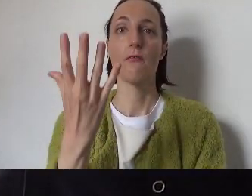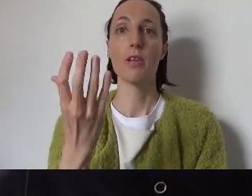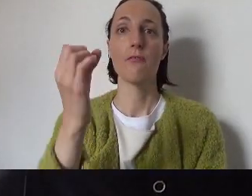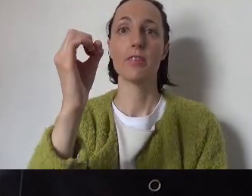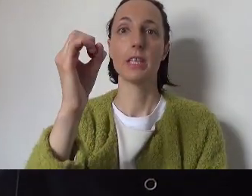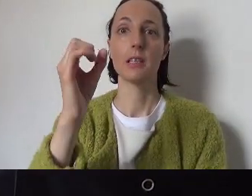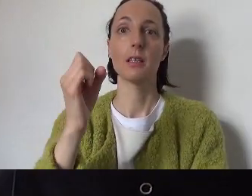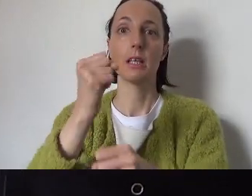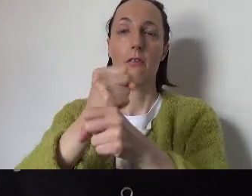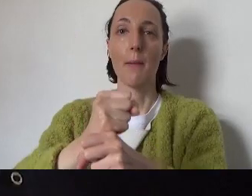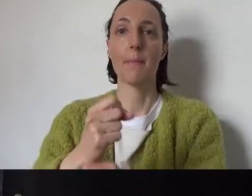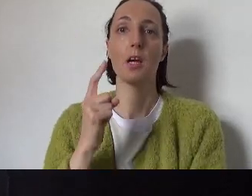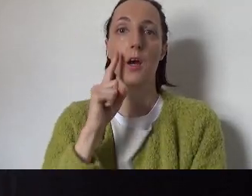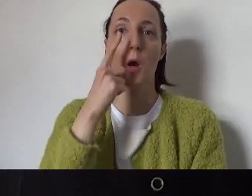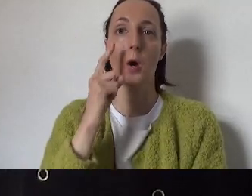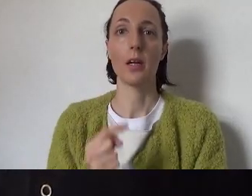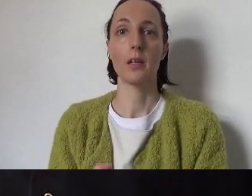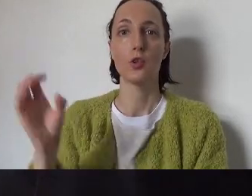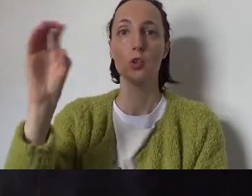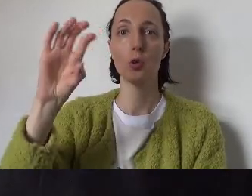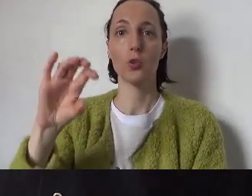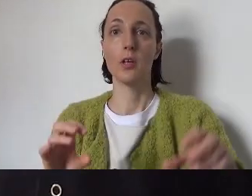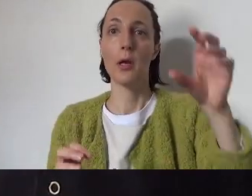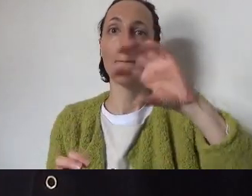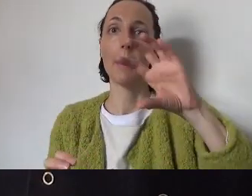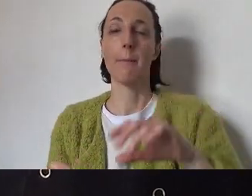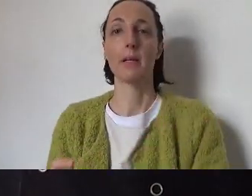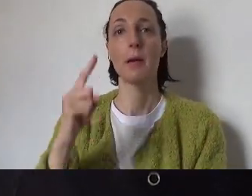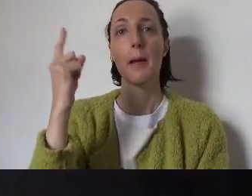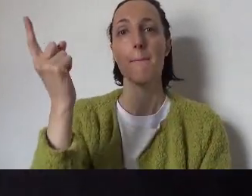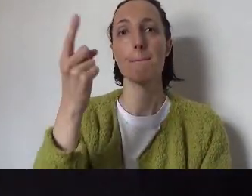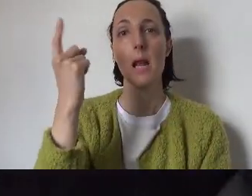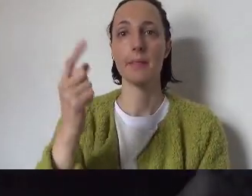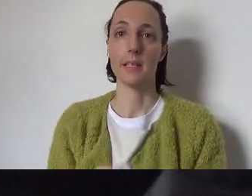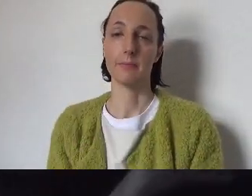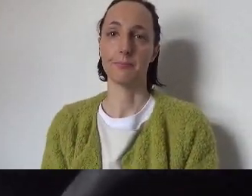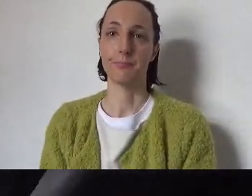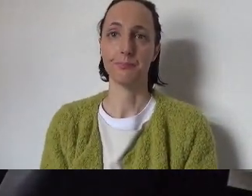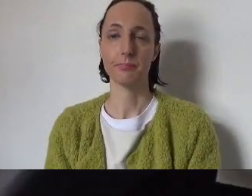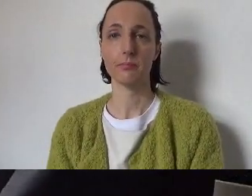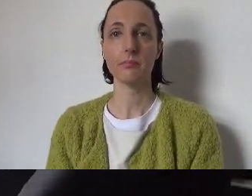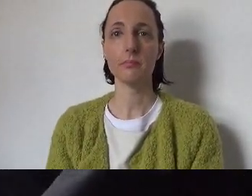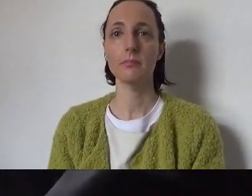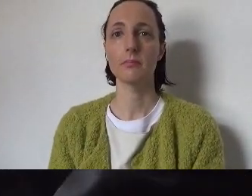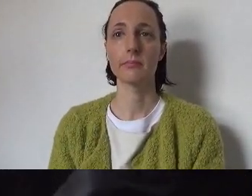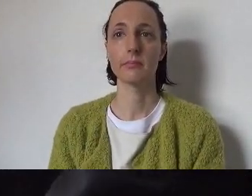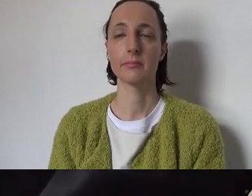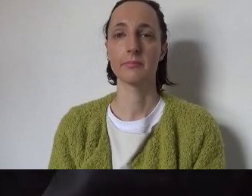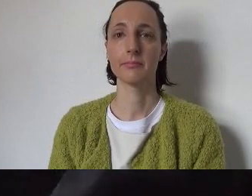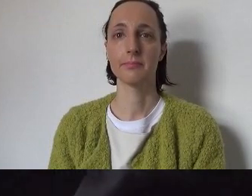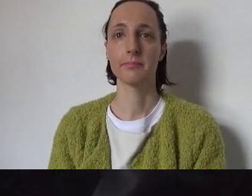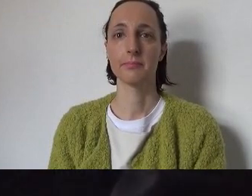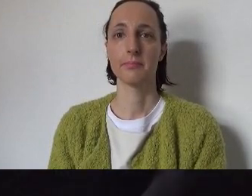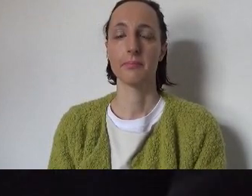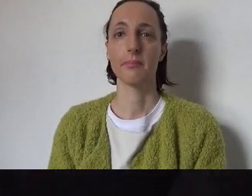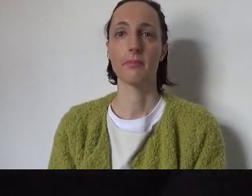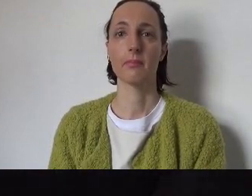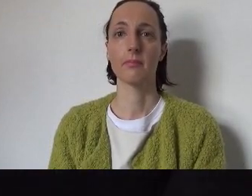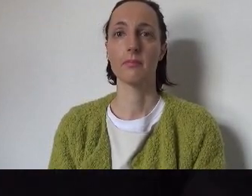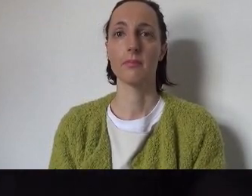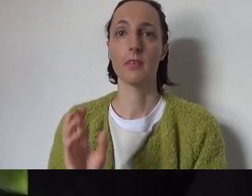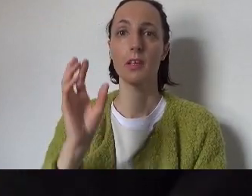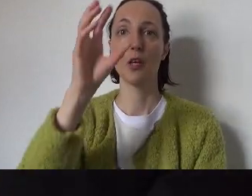salt, pepper, one blender. That's it. Okay, we're going to put the basil, and just